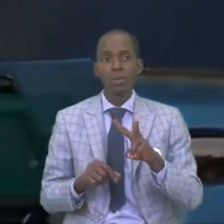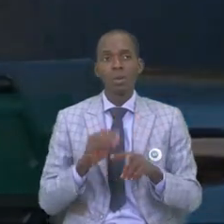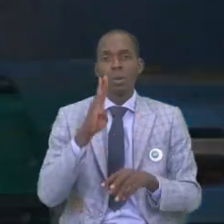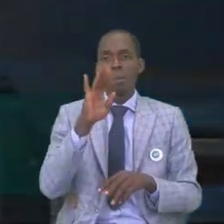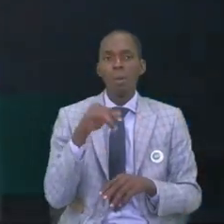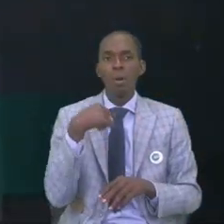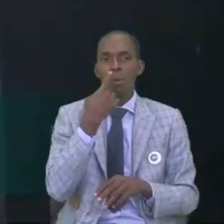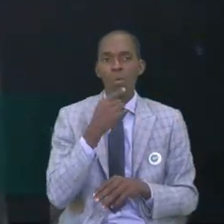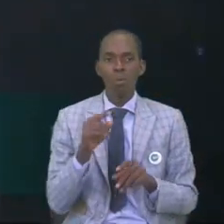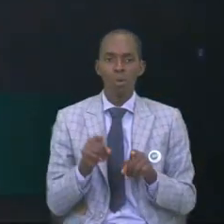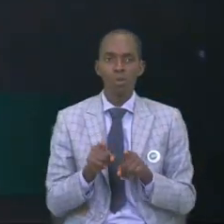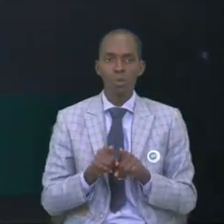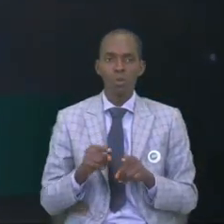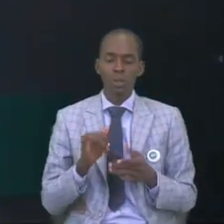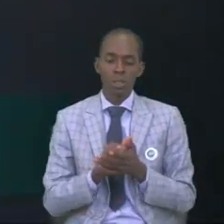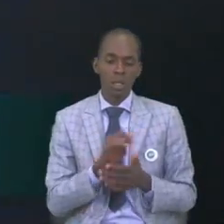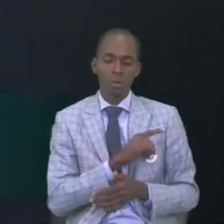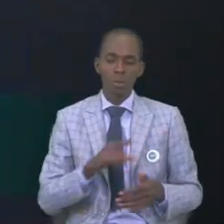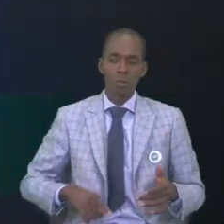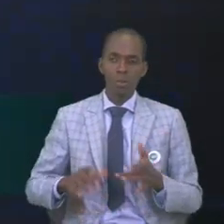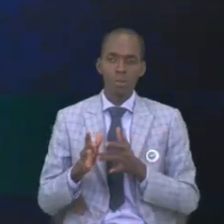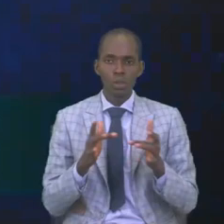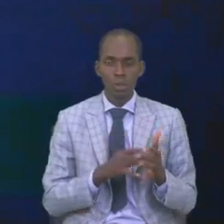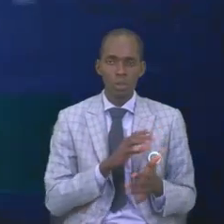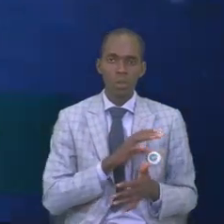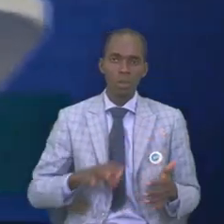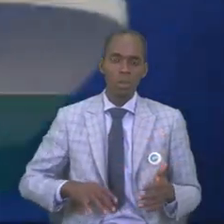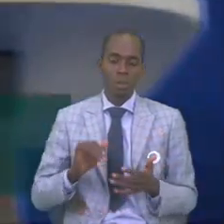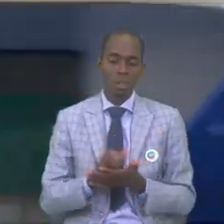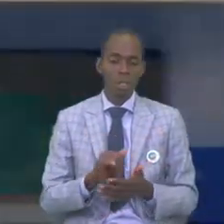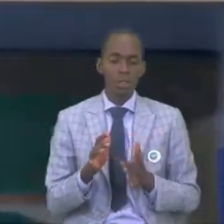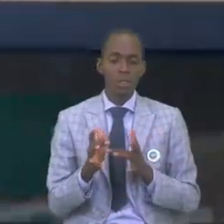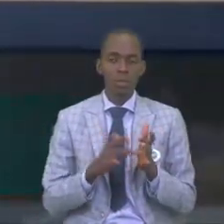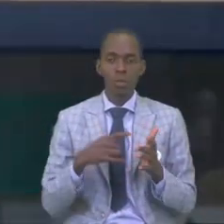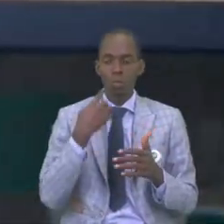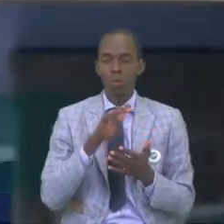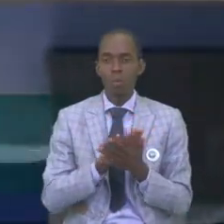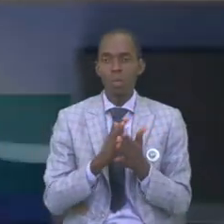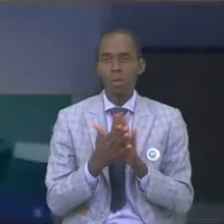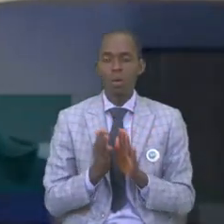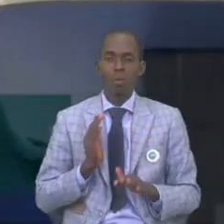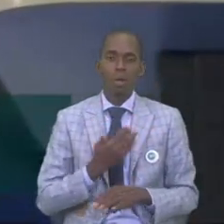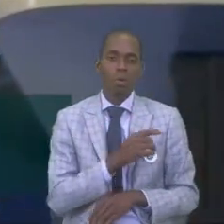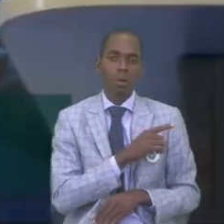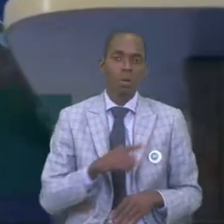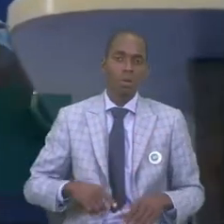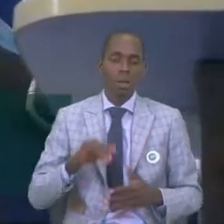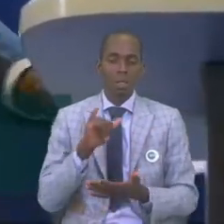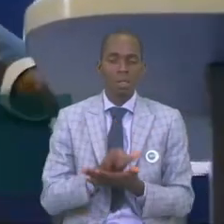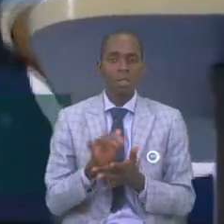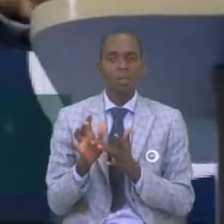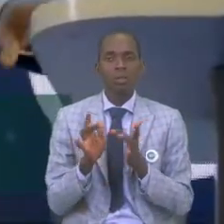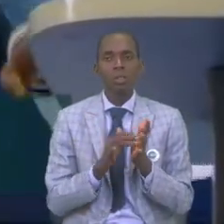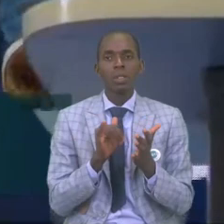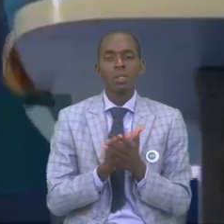Lord Jesus Christ, that Jesus who has become our Lord, that Jesus who becomes the one that